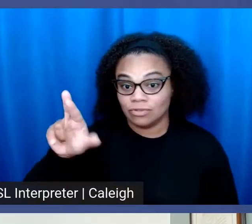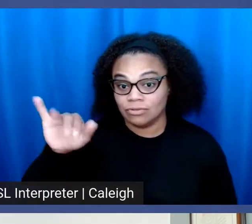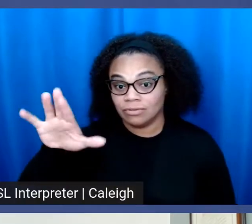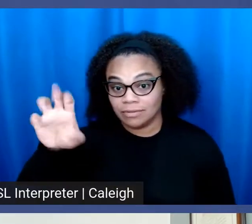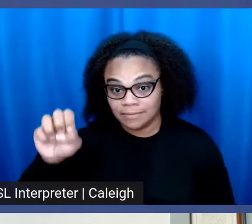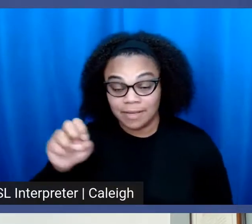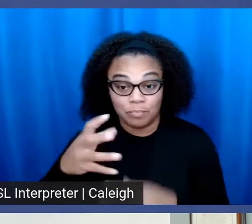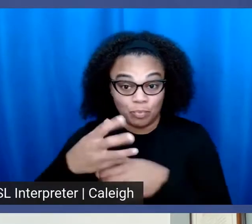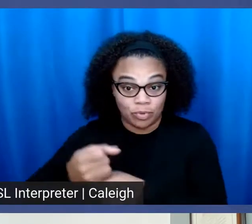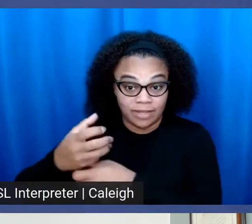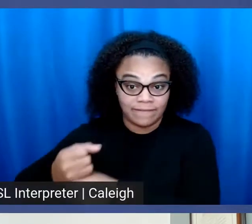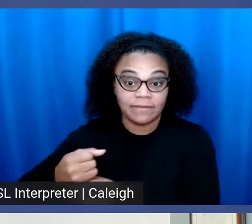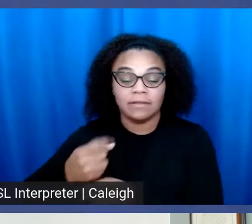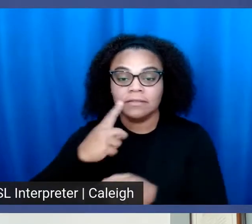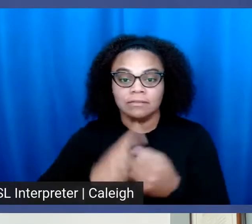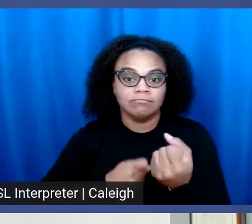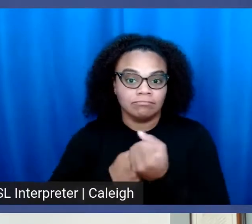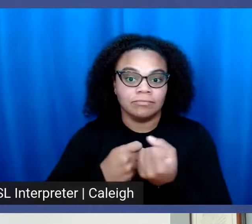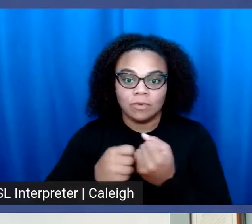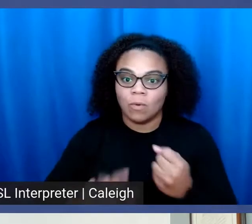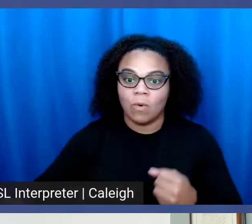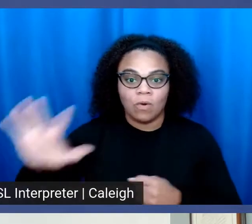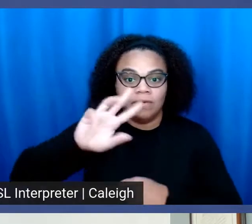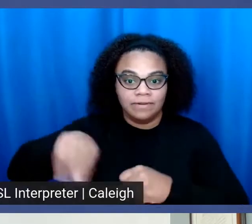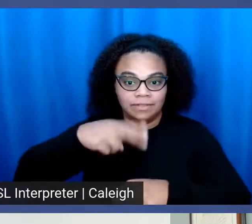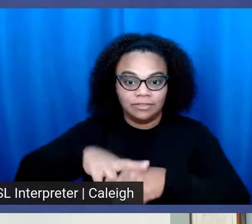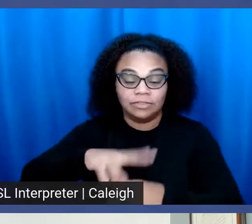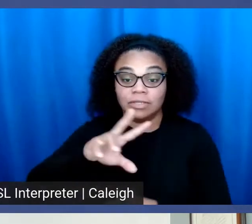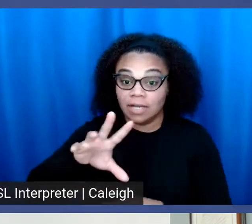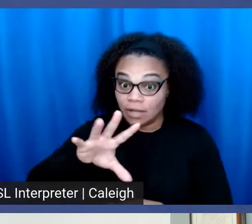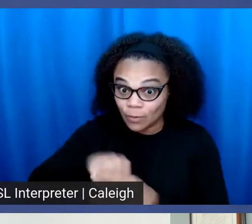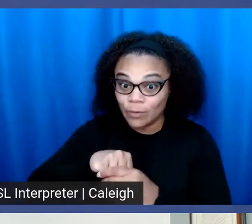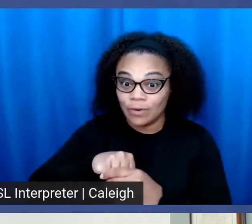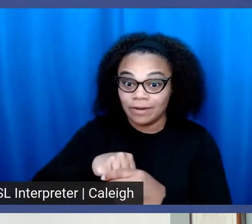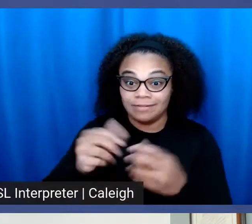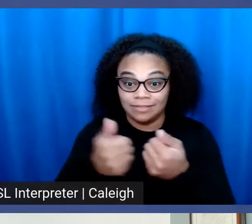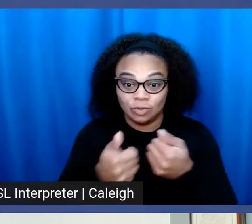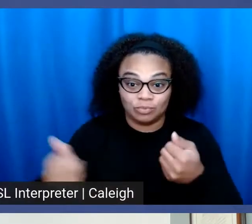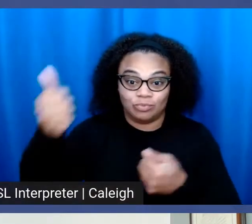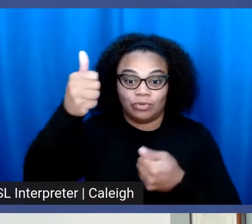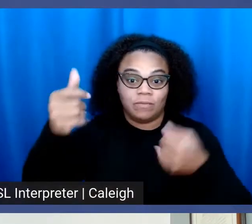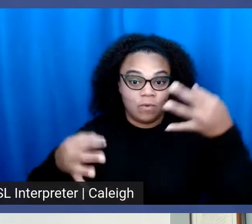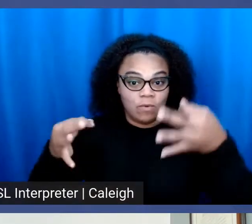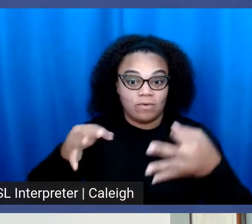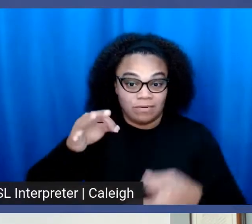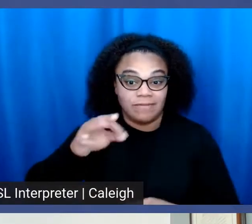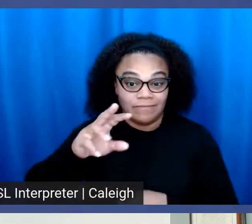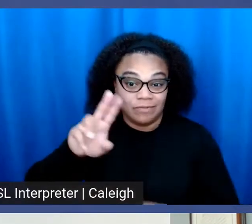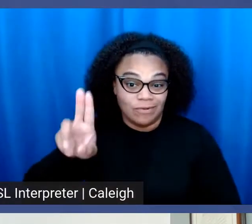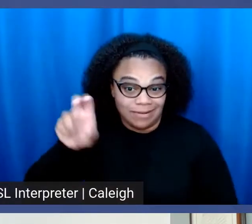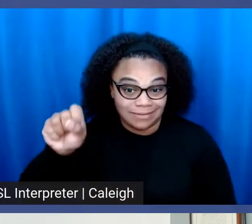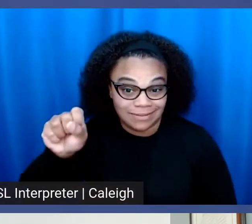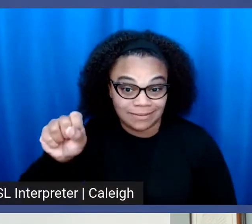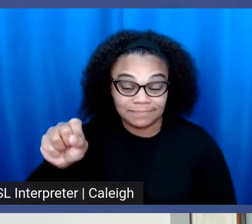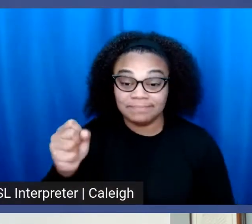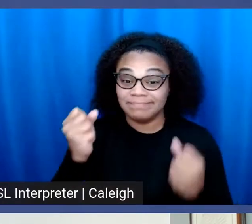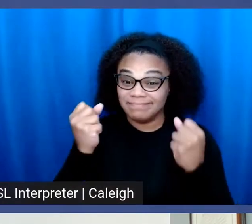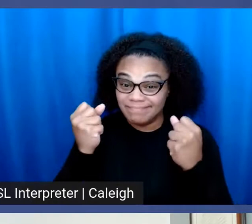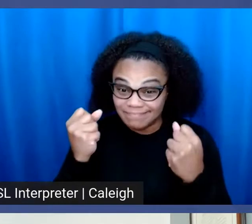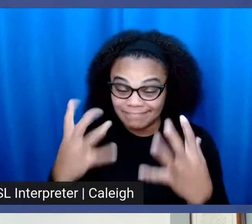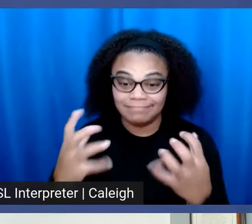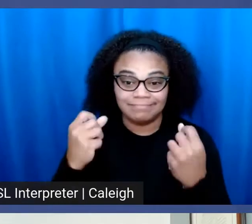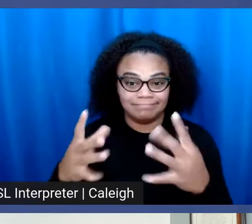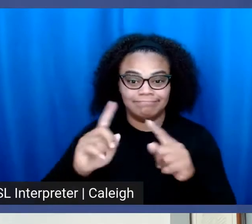to courts nationwide, including the Supreme Court of the United States and multiple United States Courts of